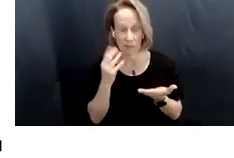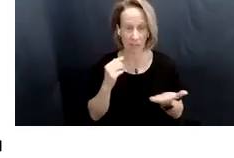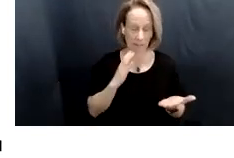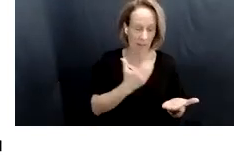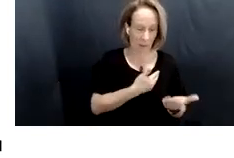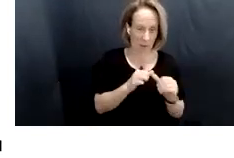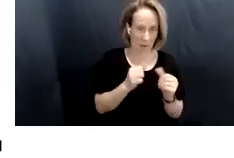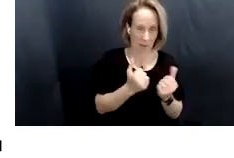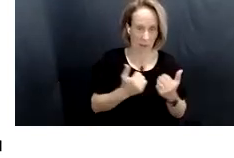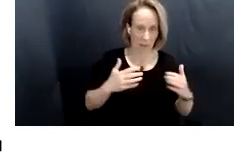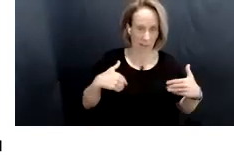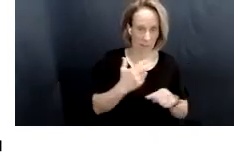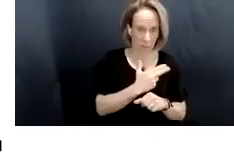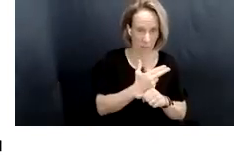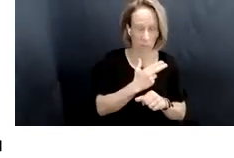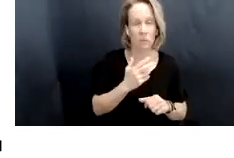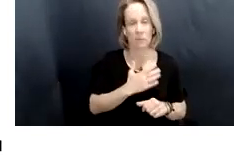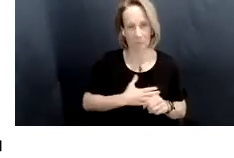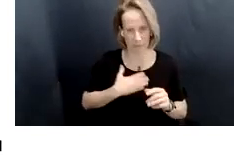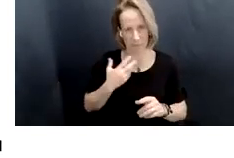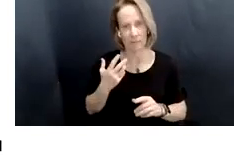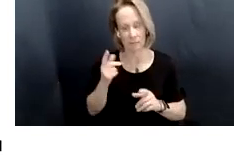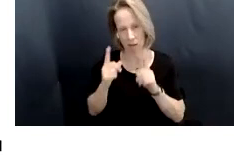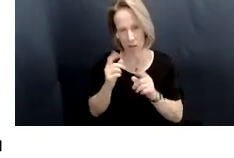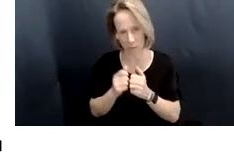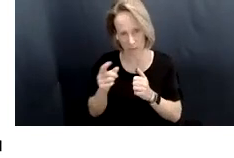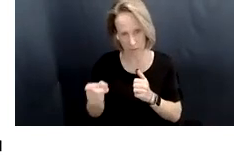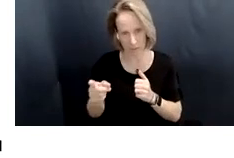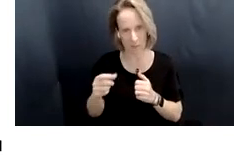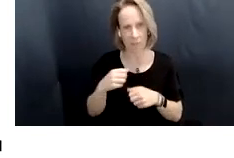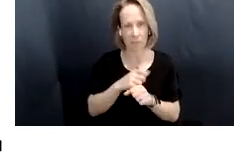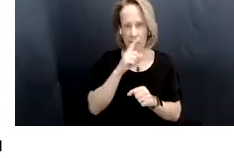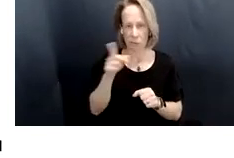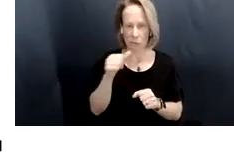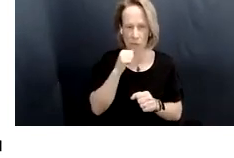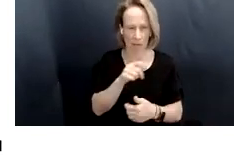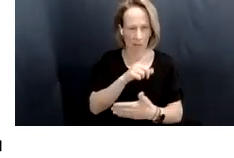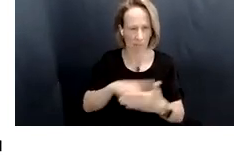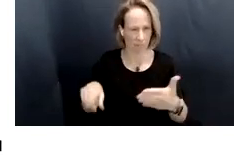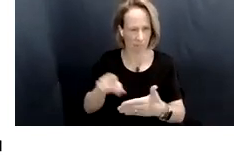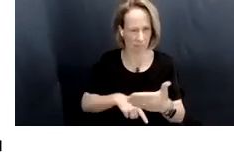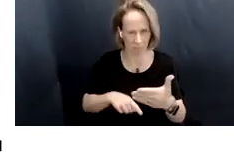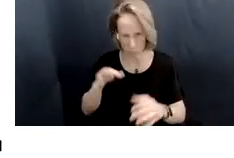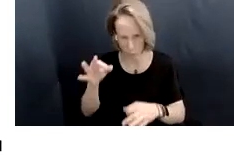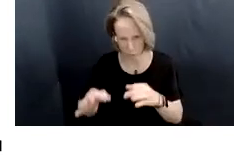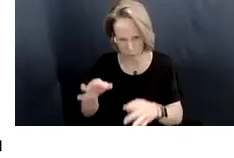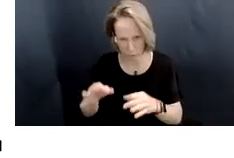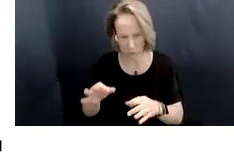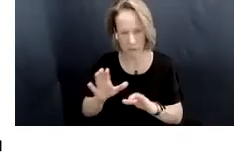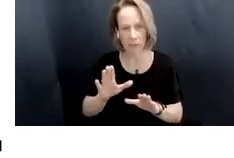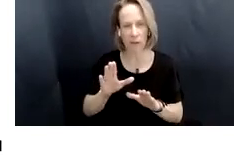conversation with the survivor. Make sure that you're not coming from a judgmental place, but let them know that you have